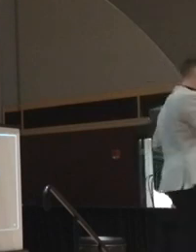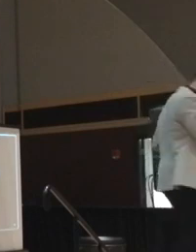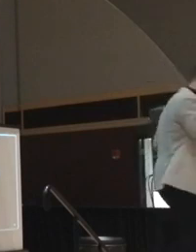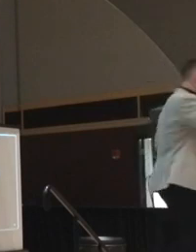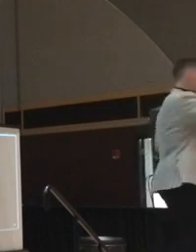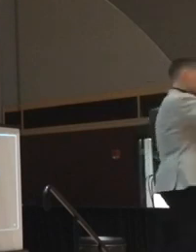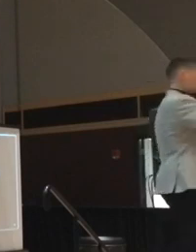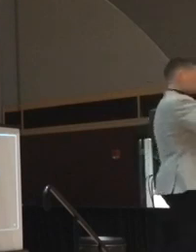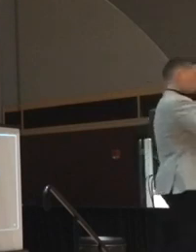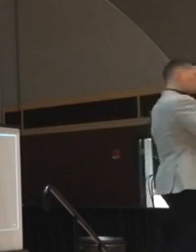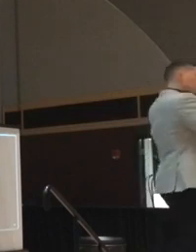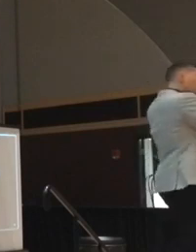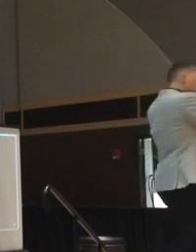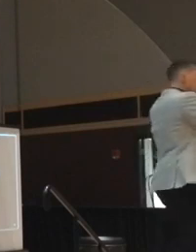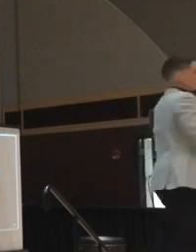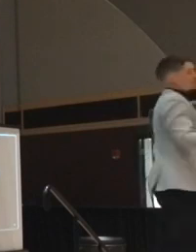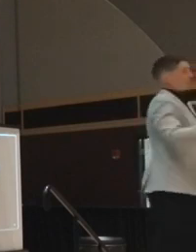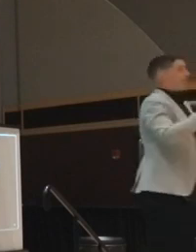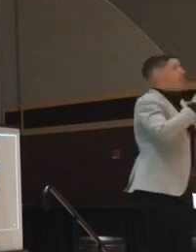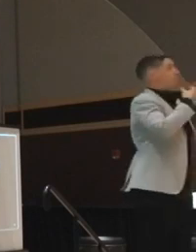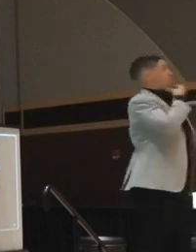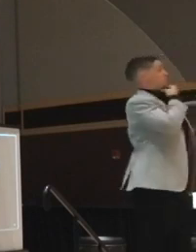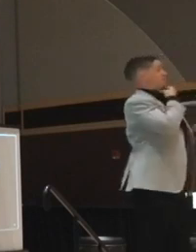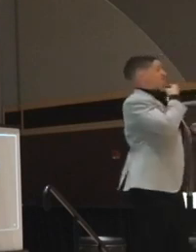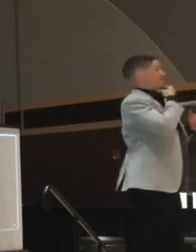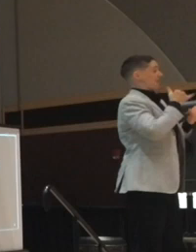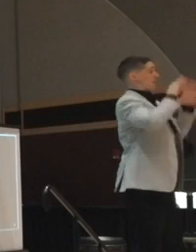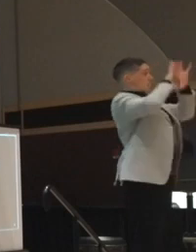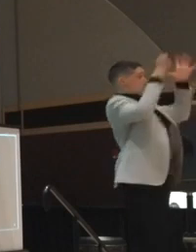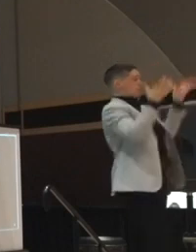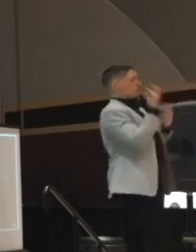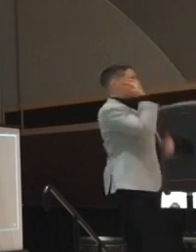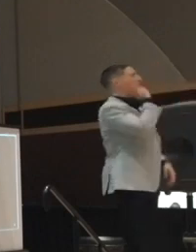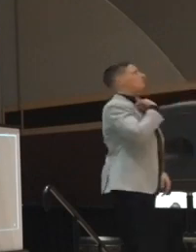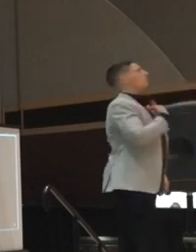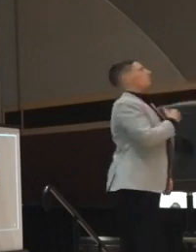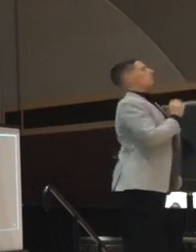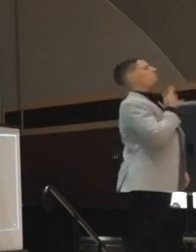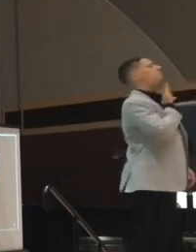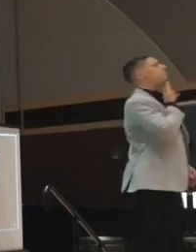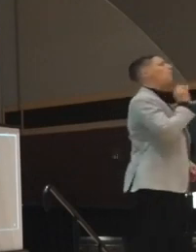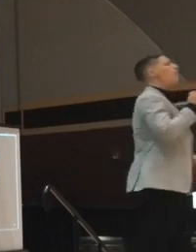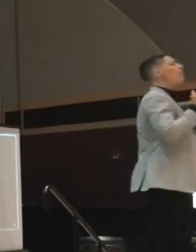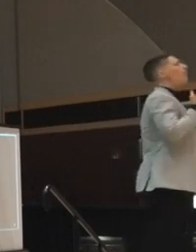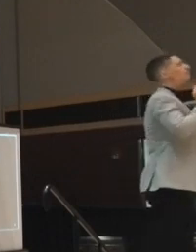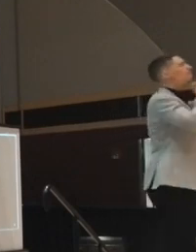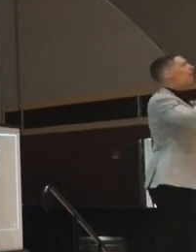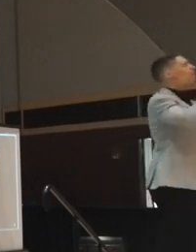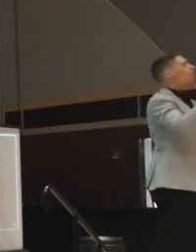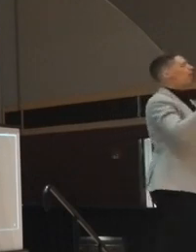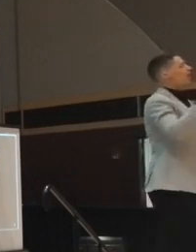people. And the Marines are beginning to realize that they need them. And our educational system is screening them